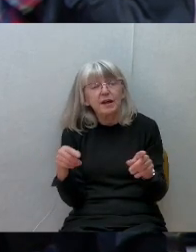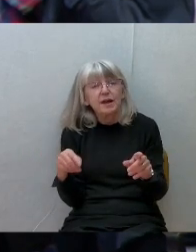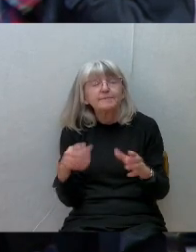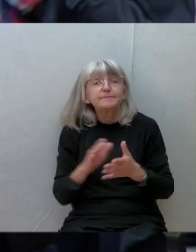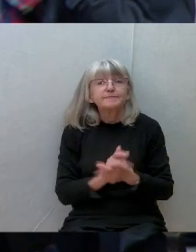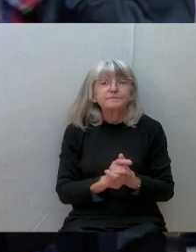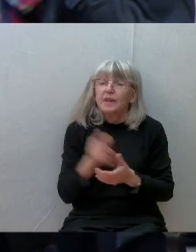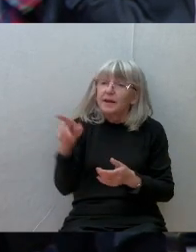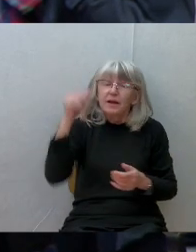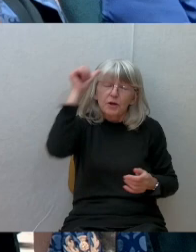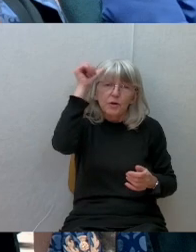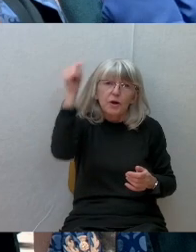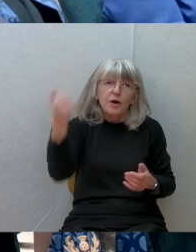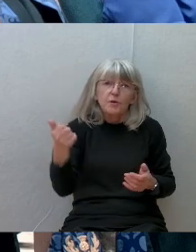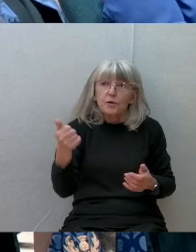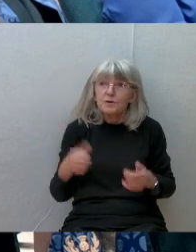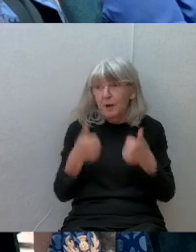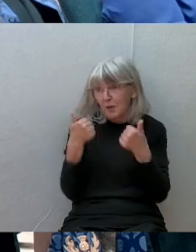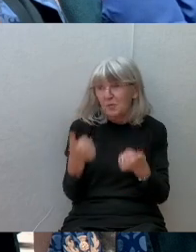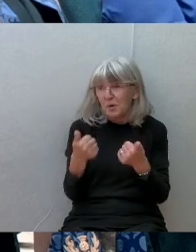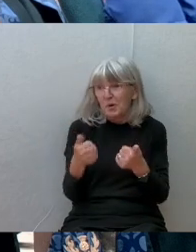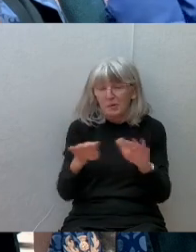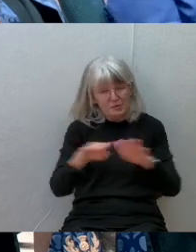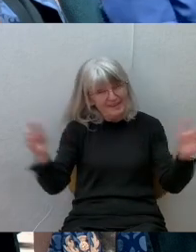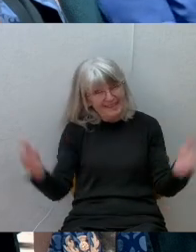rector knows about a good stage show, don't you, rector?